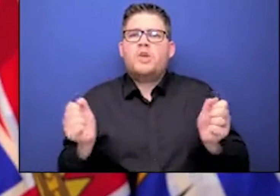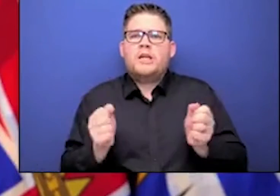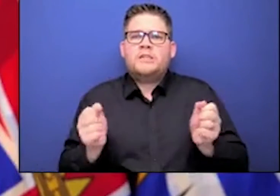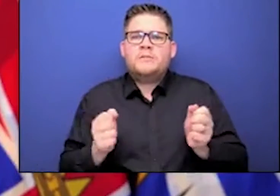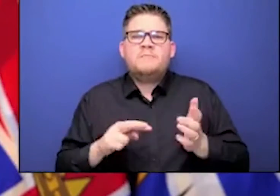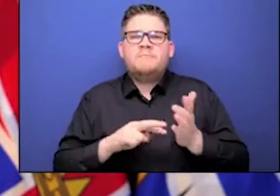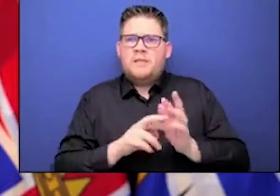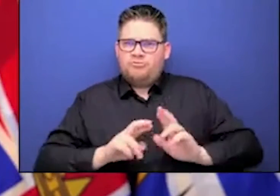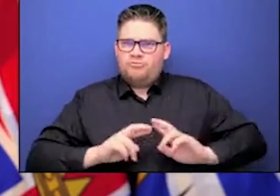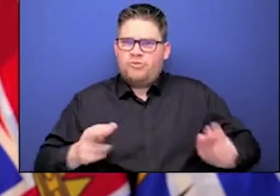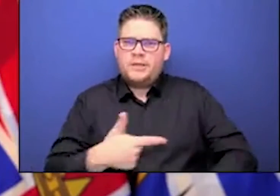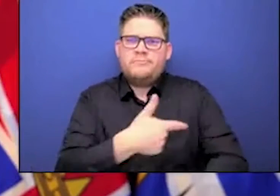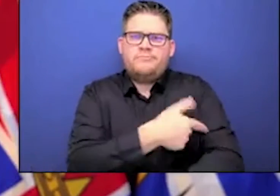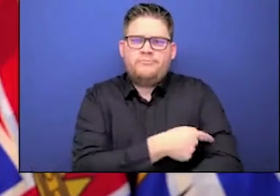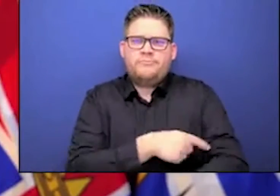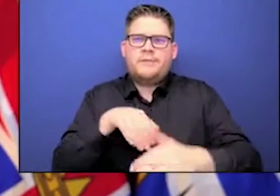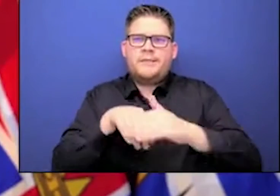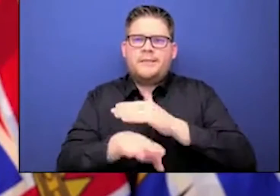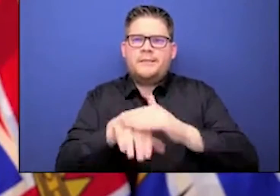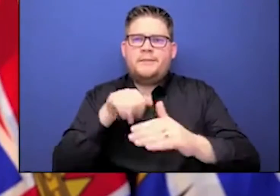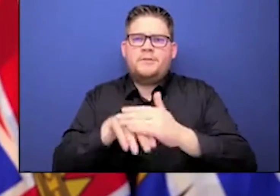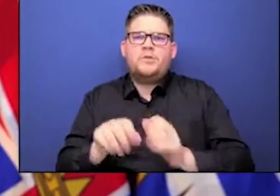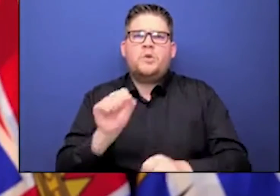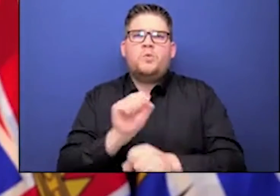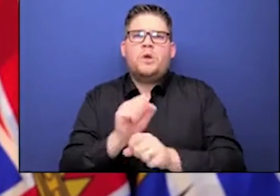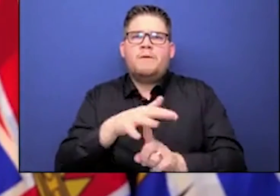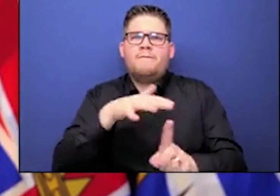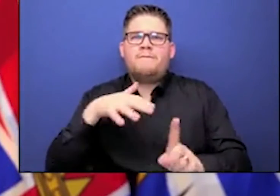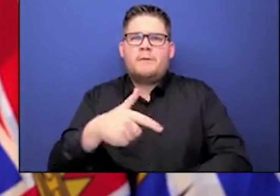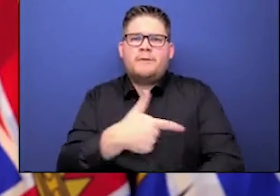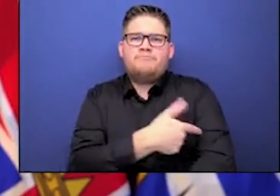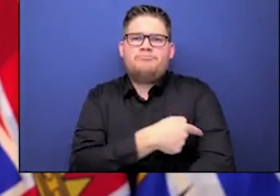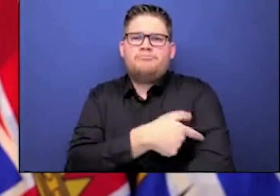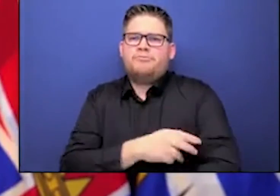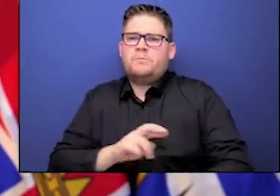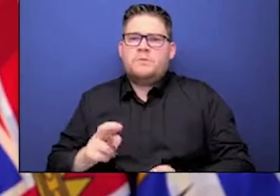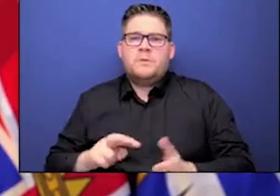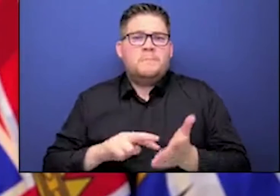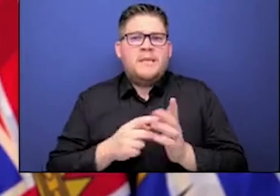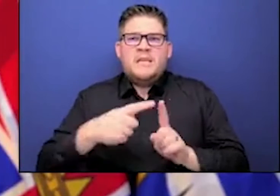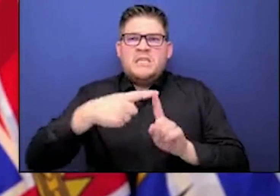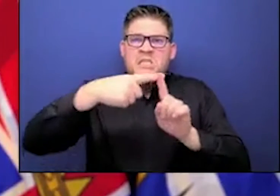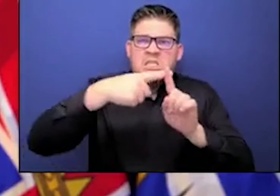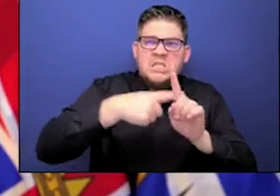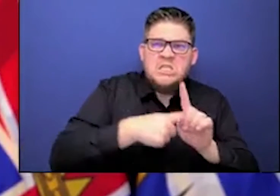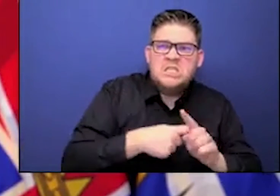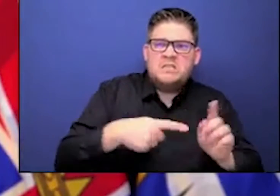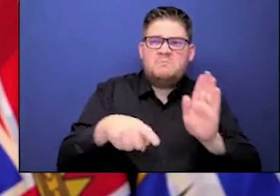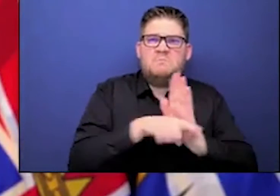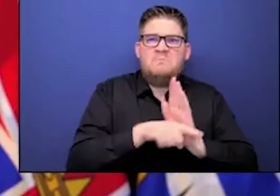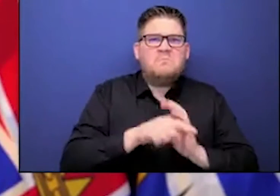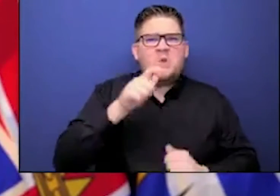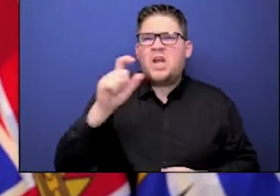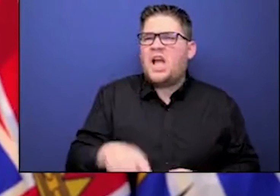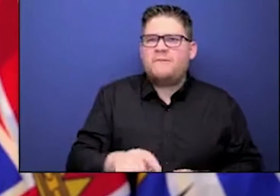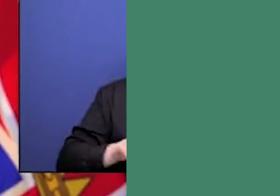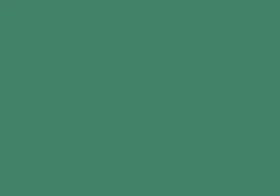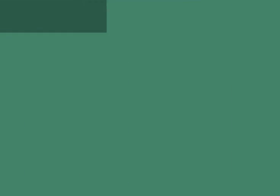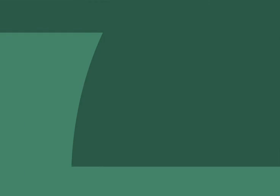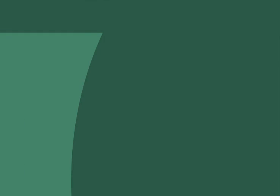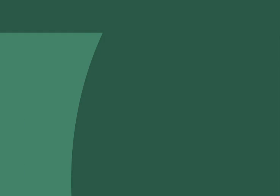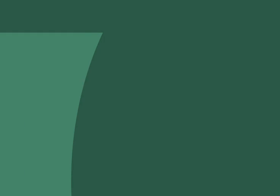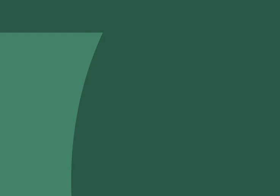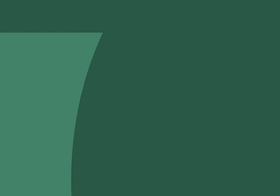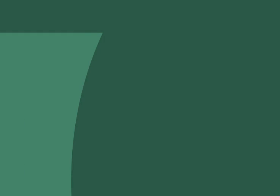people's workplaces and things like that. All of these vaccines are amazing, great vaccines. They're safe and they're effective.